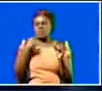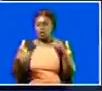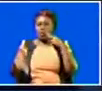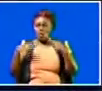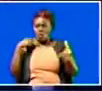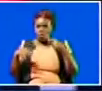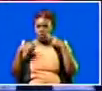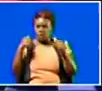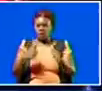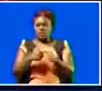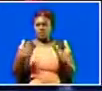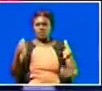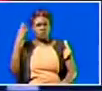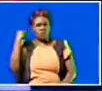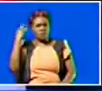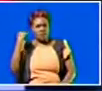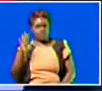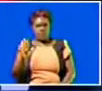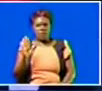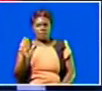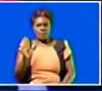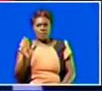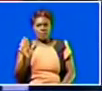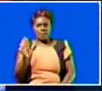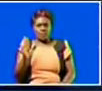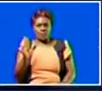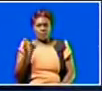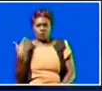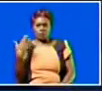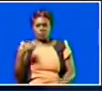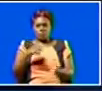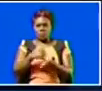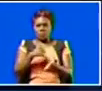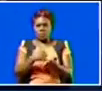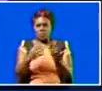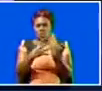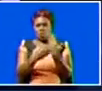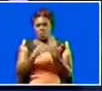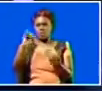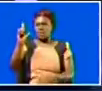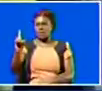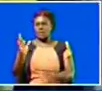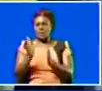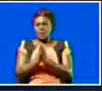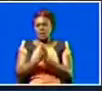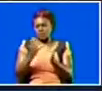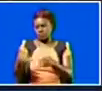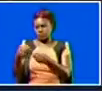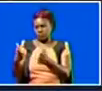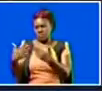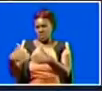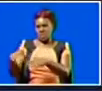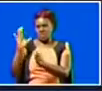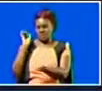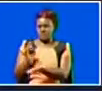hotel declined to listen to her. She was instead handed her documents, which included copies of her ID, and asked to leave. What was supposed